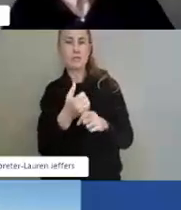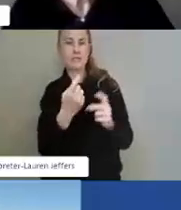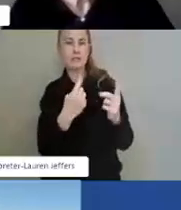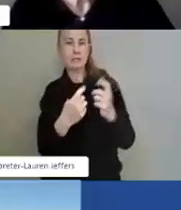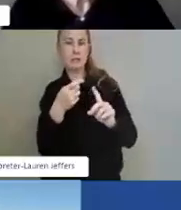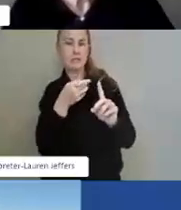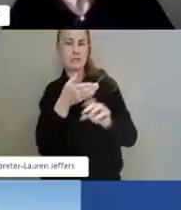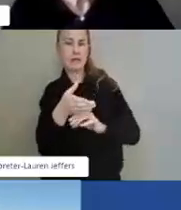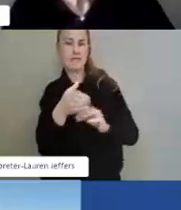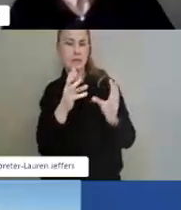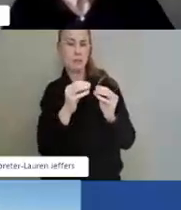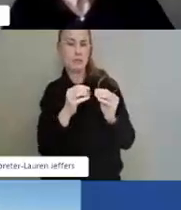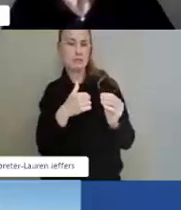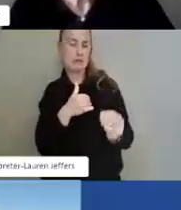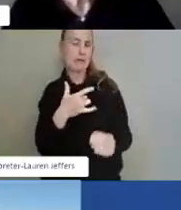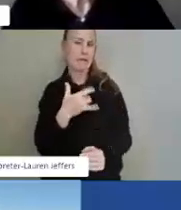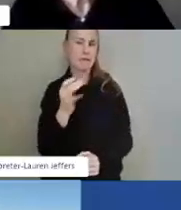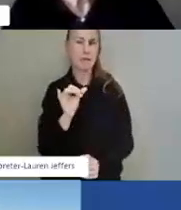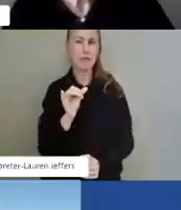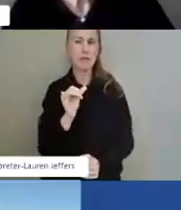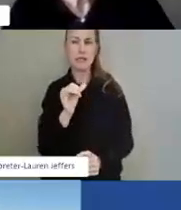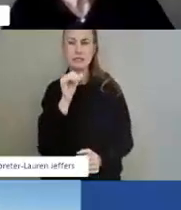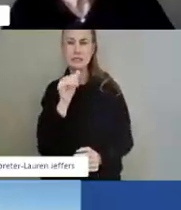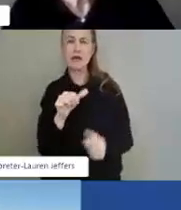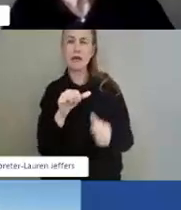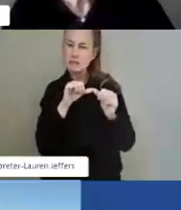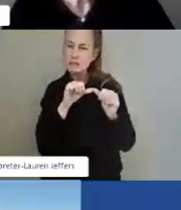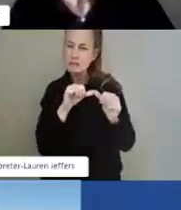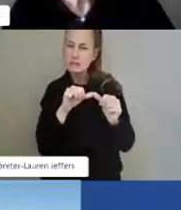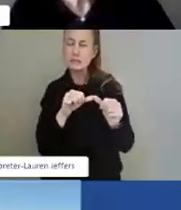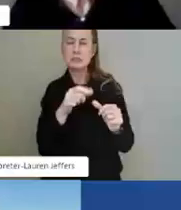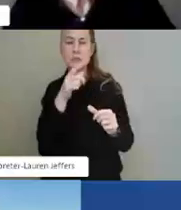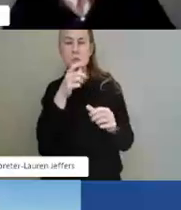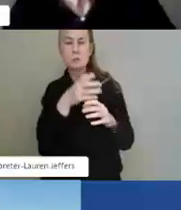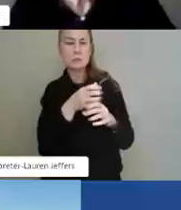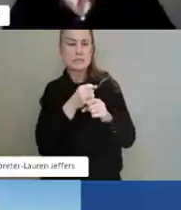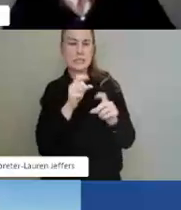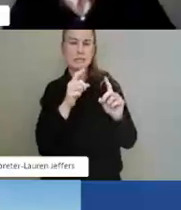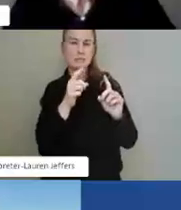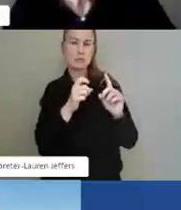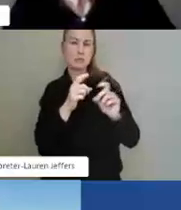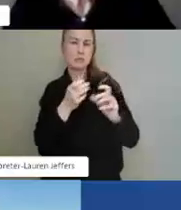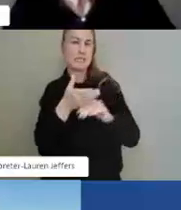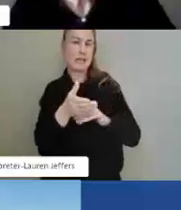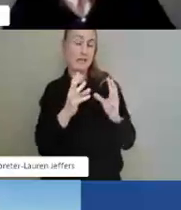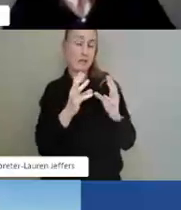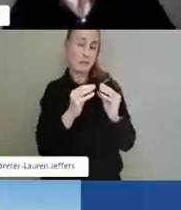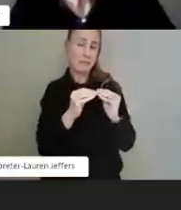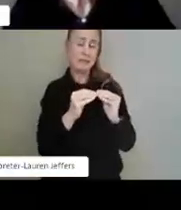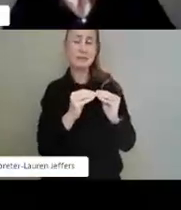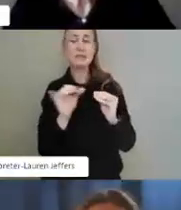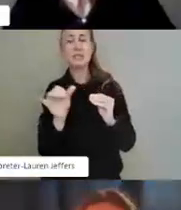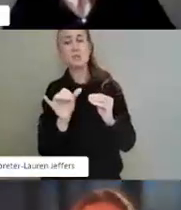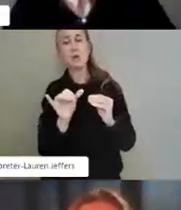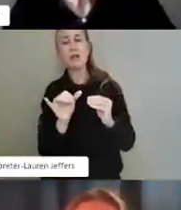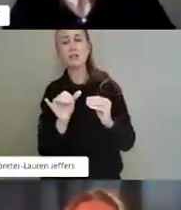meetings, so I feel like there's inconsistency in who is receiving the surveys after meetings, as well as